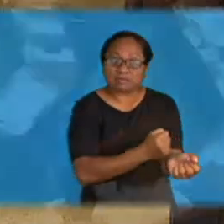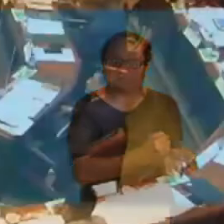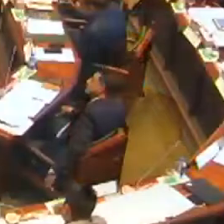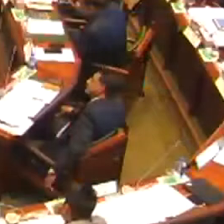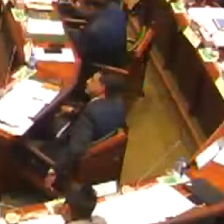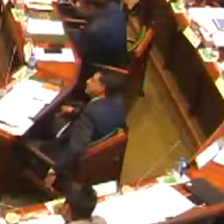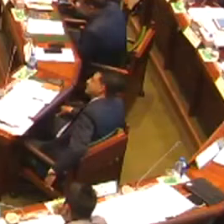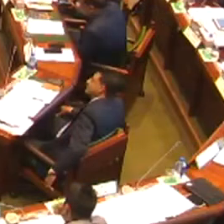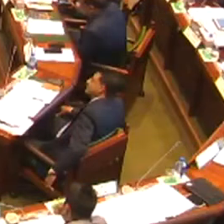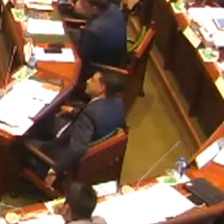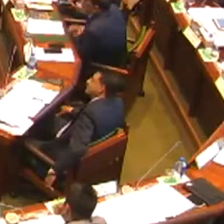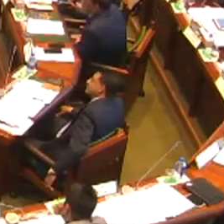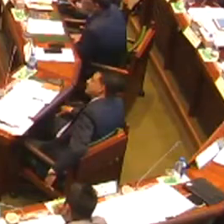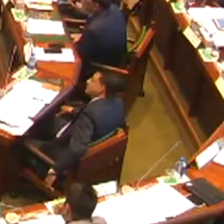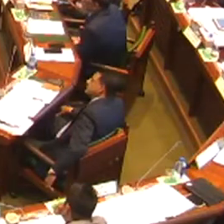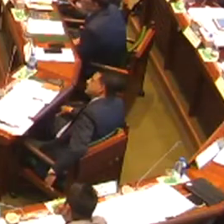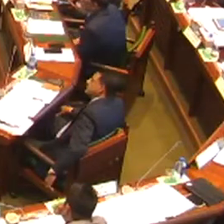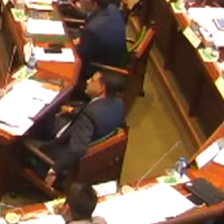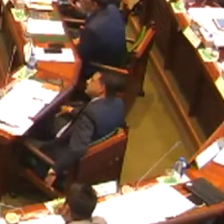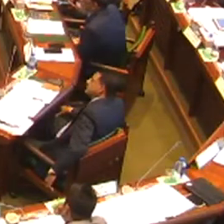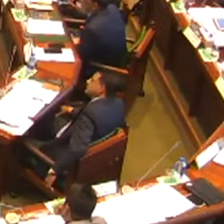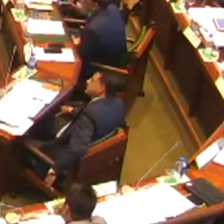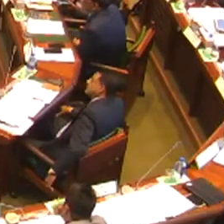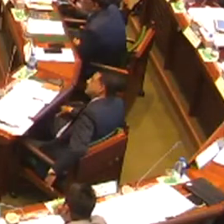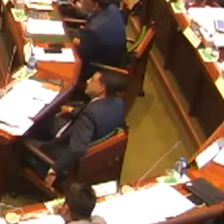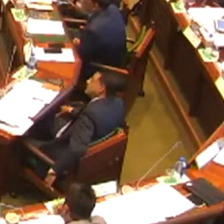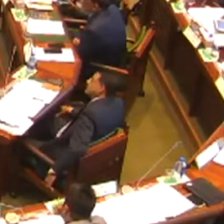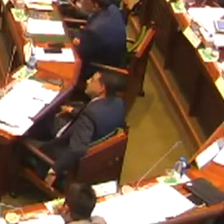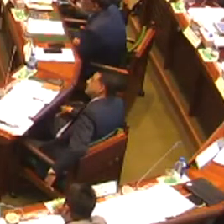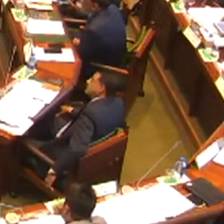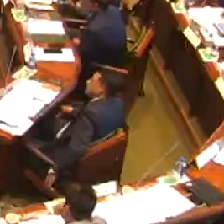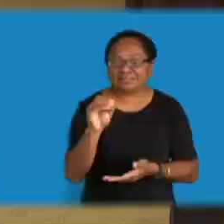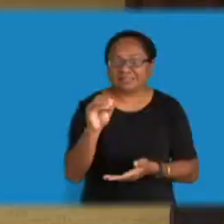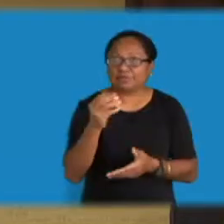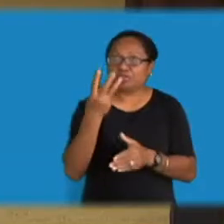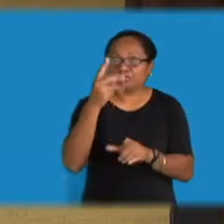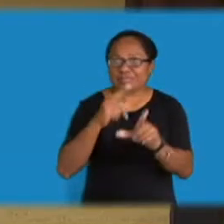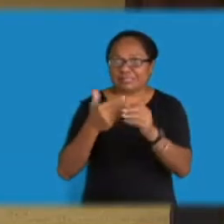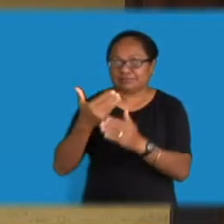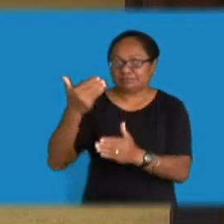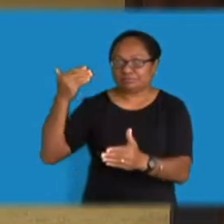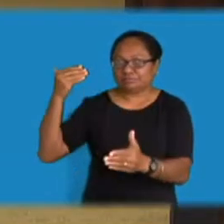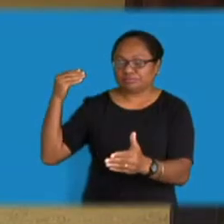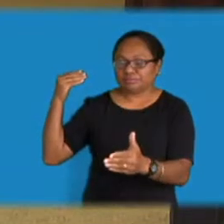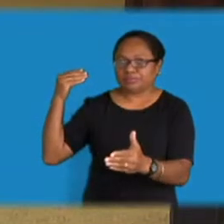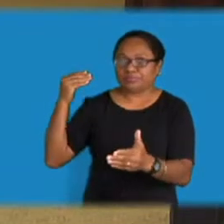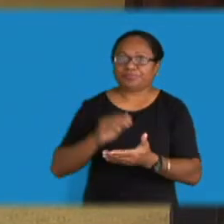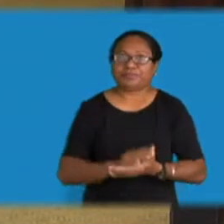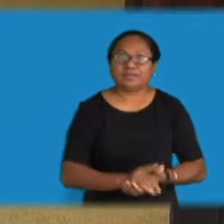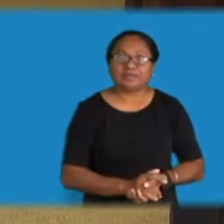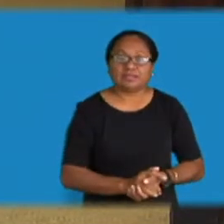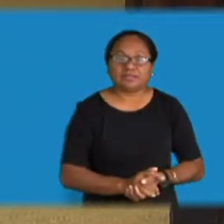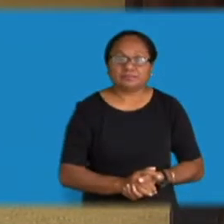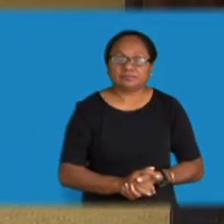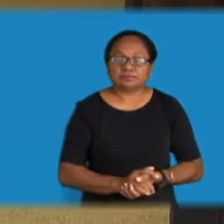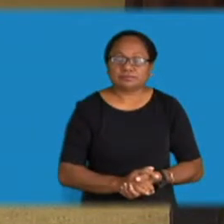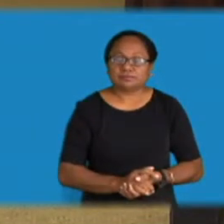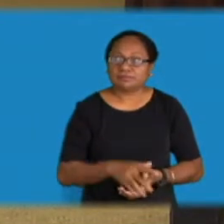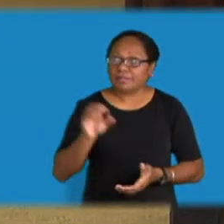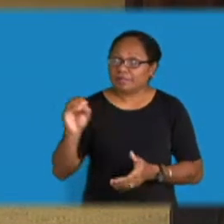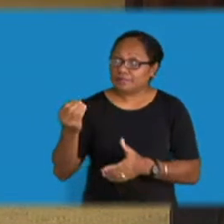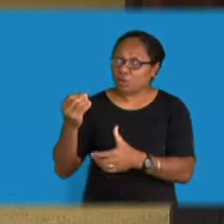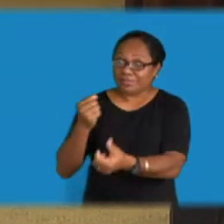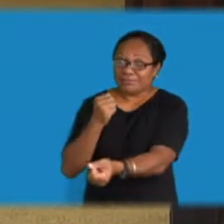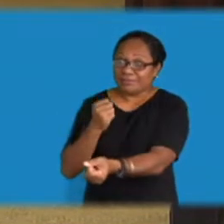drug-related offences by 37% during the past 3 years. This necessitated a police